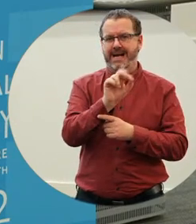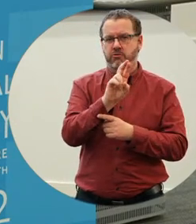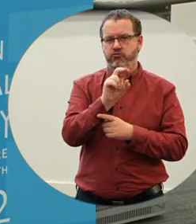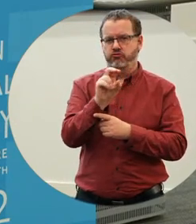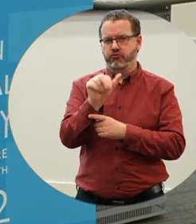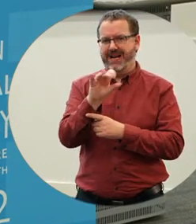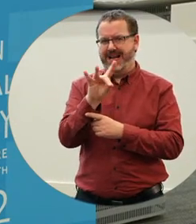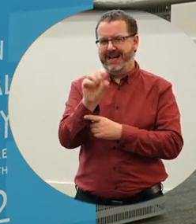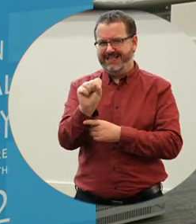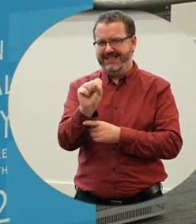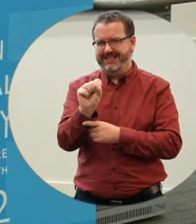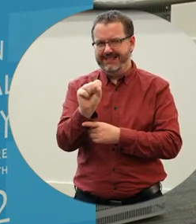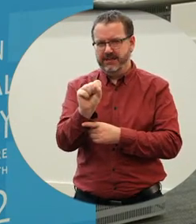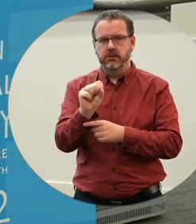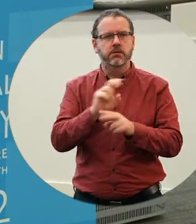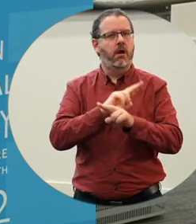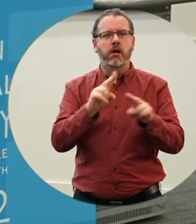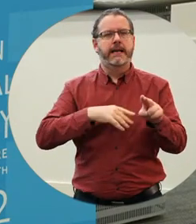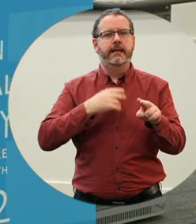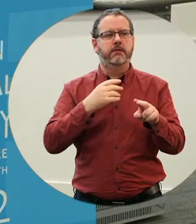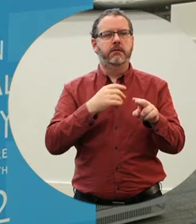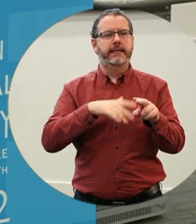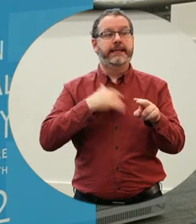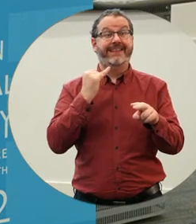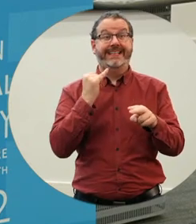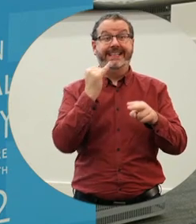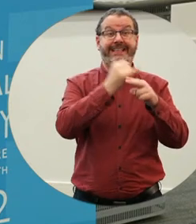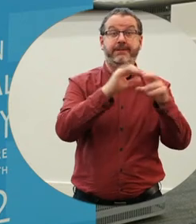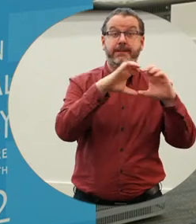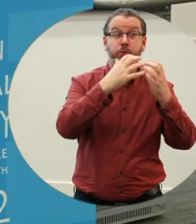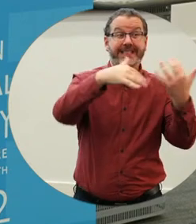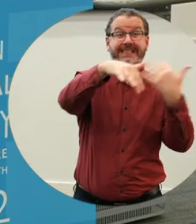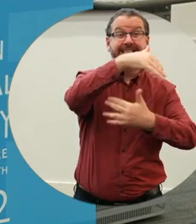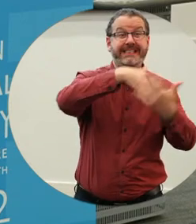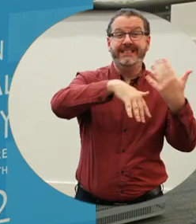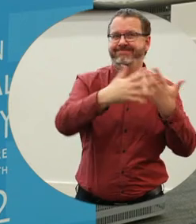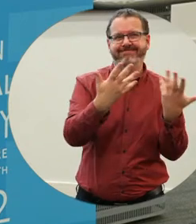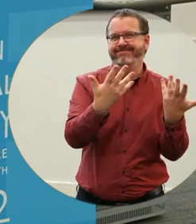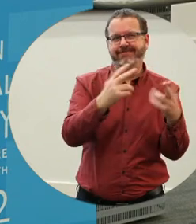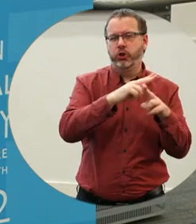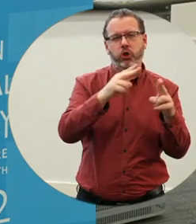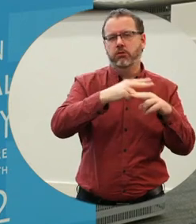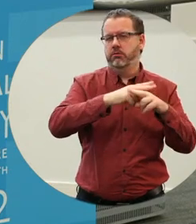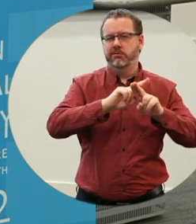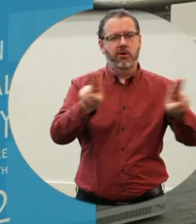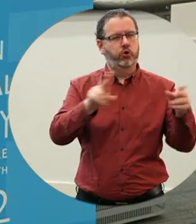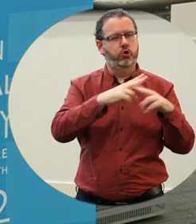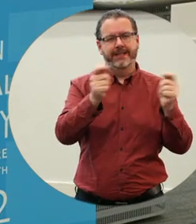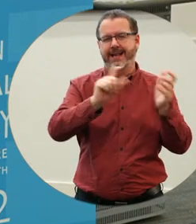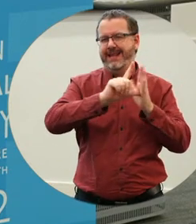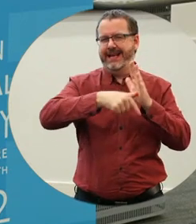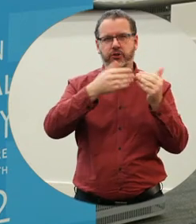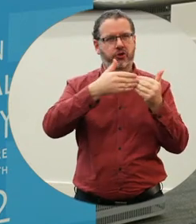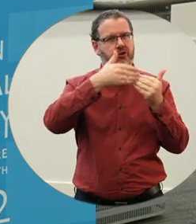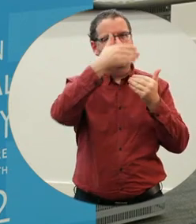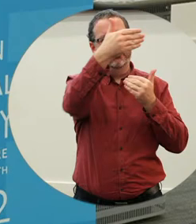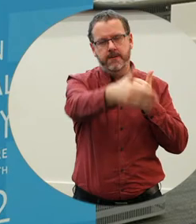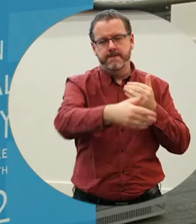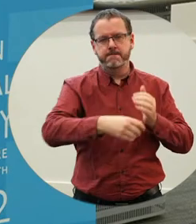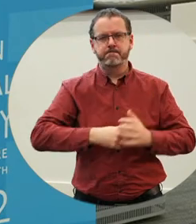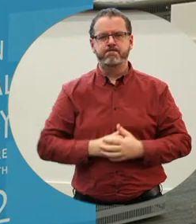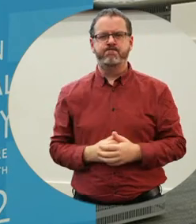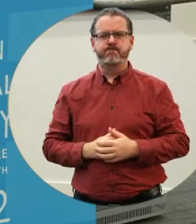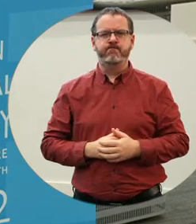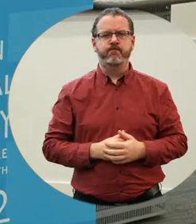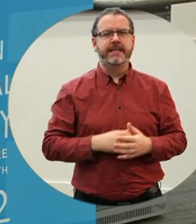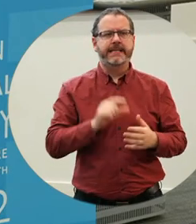They rarely lived out among the community, certainly until much later years. And they were set apart, really, from the